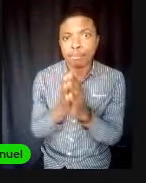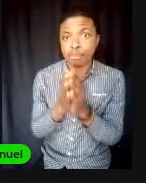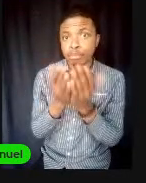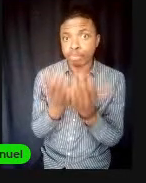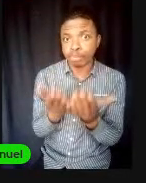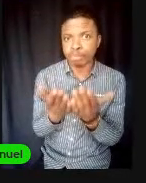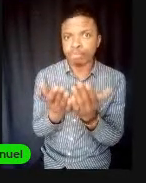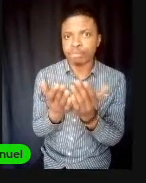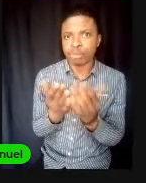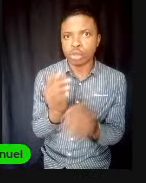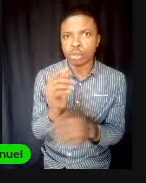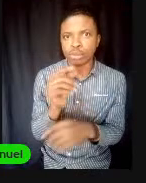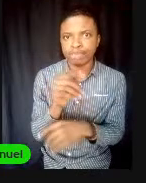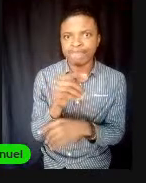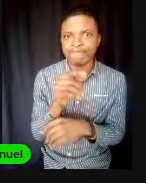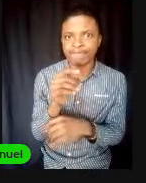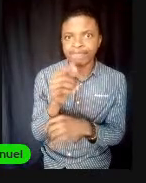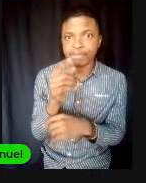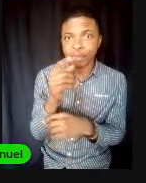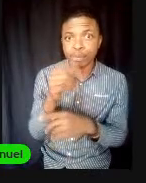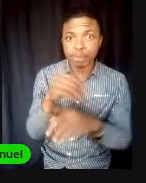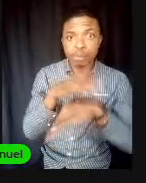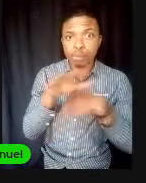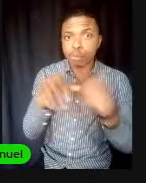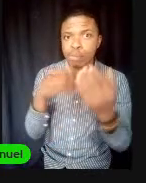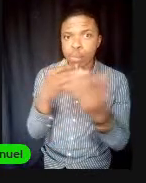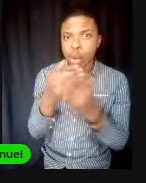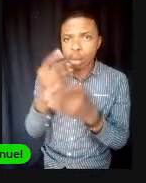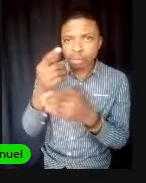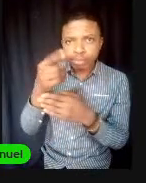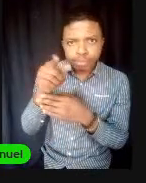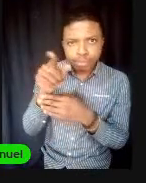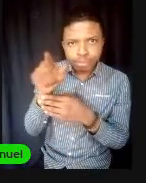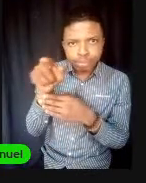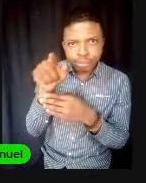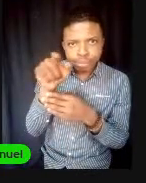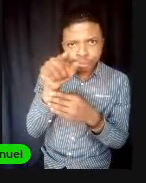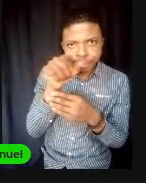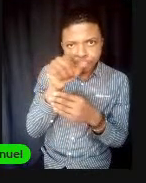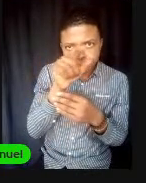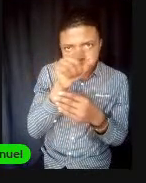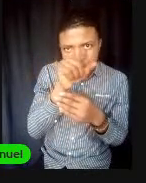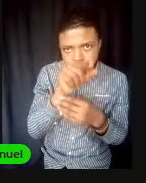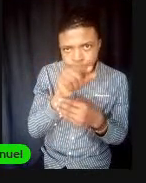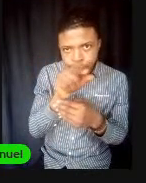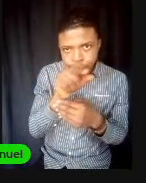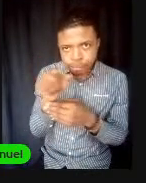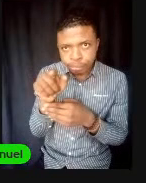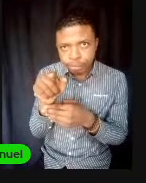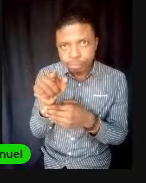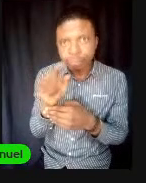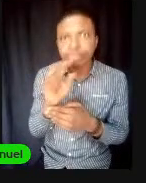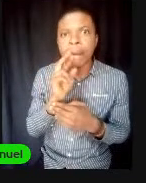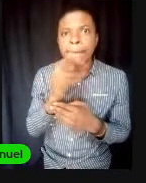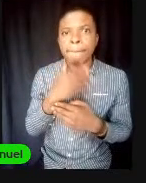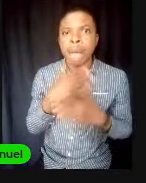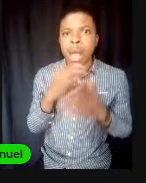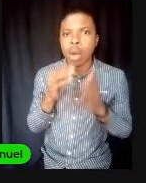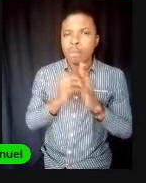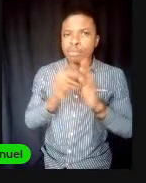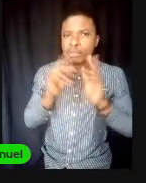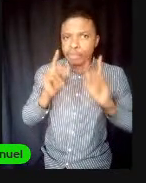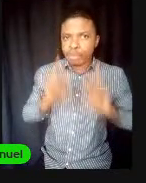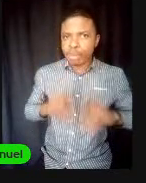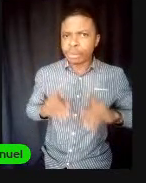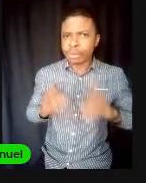my designs. I made these designs myself. And the beautiful thing is I made this using my phone. So you see, you